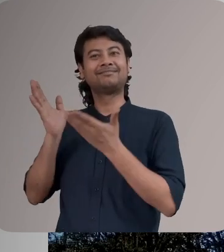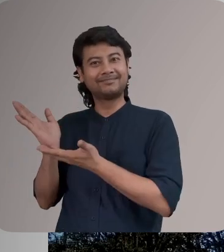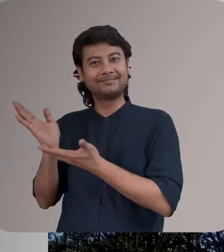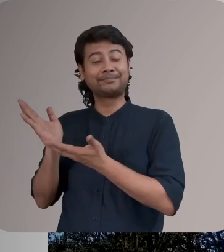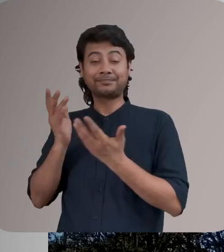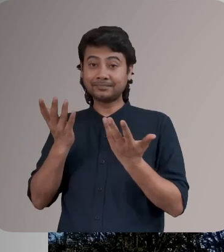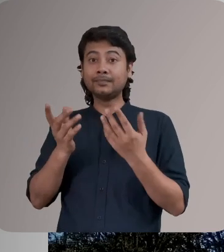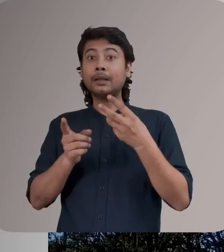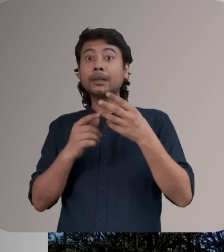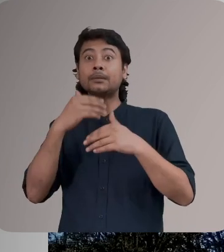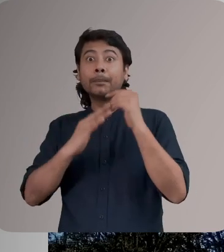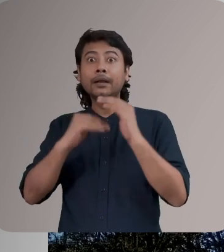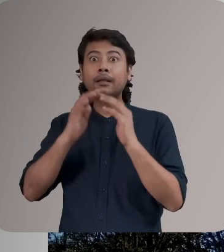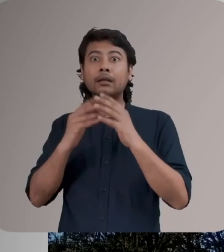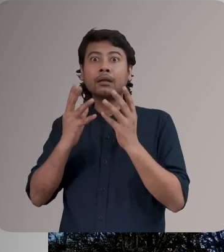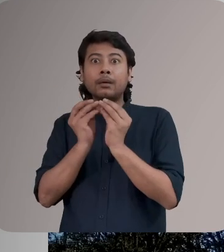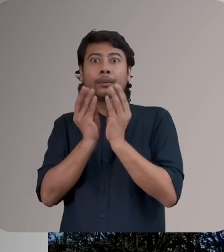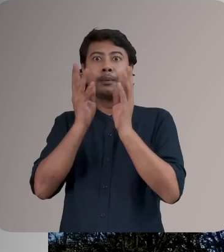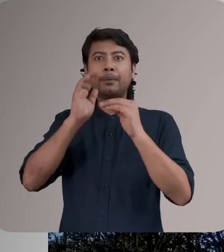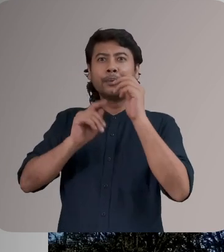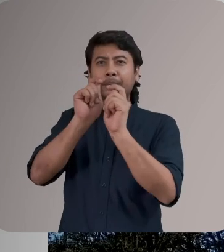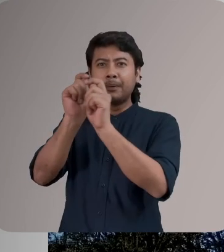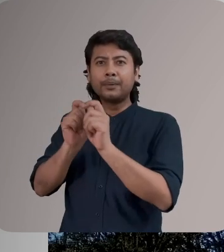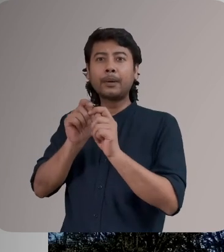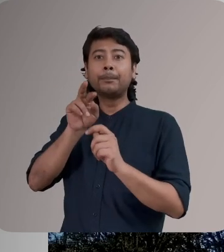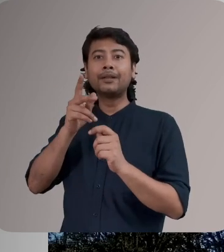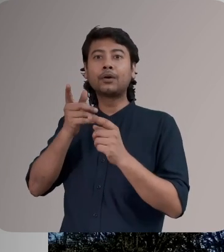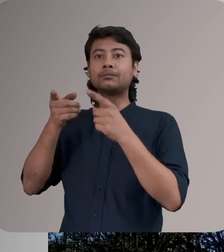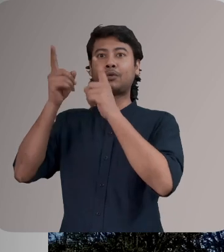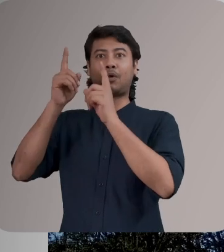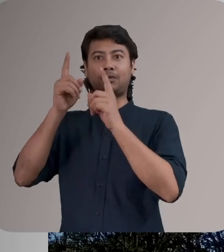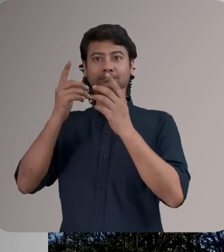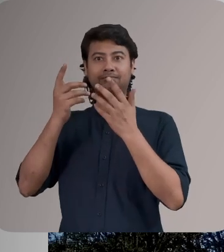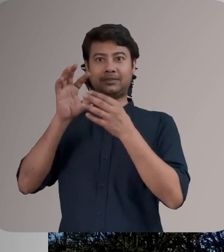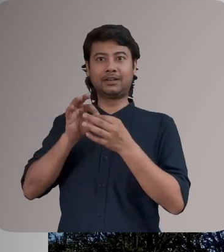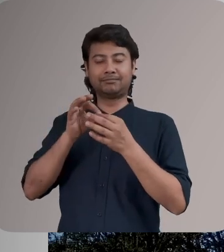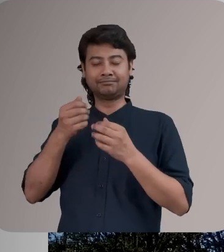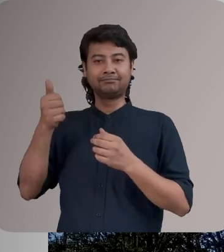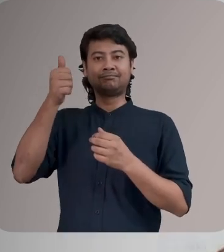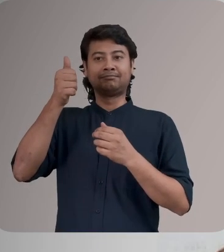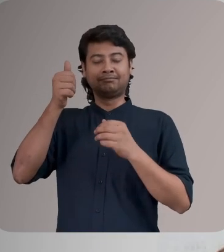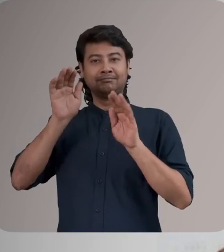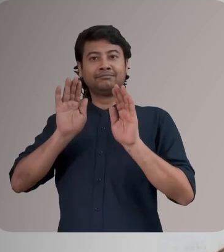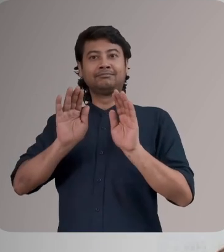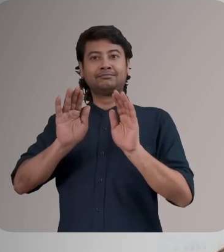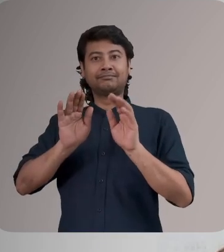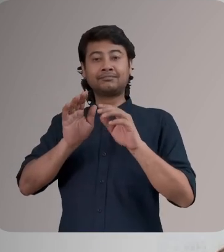Additionally, in religious art and iconography, pineapples were used to symbolize a sense of divine grace and providence.